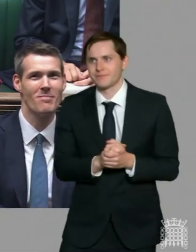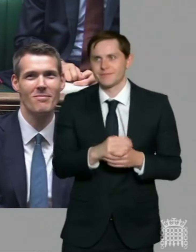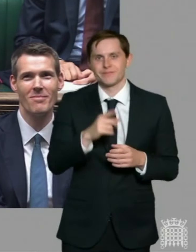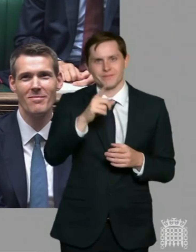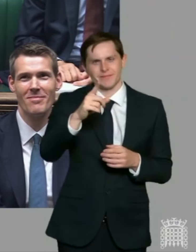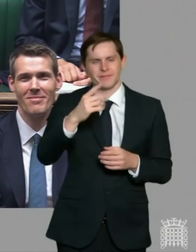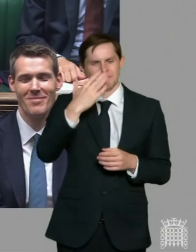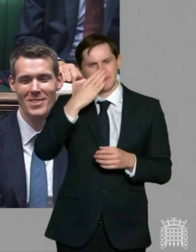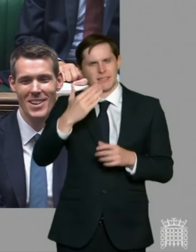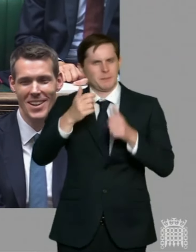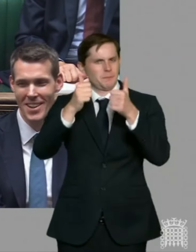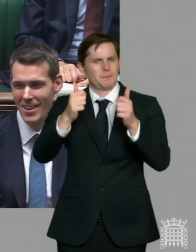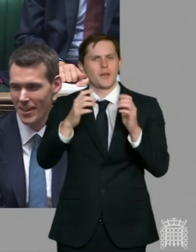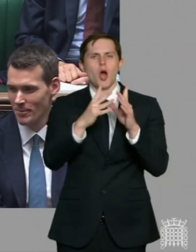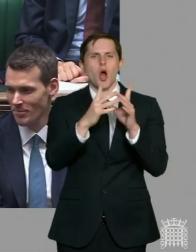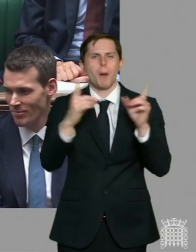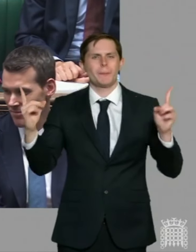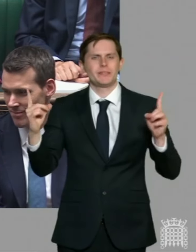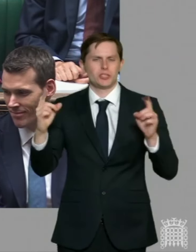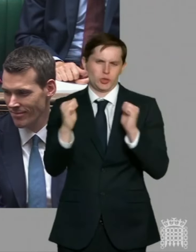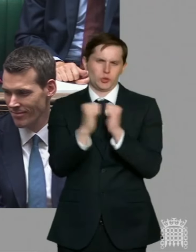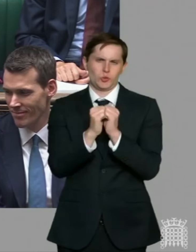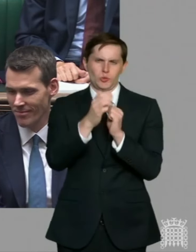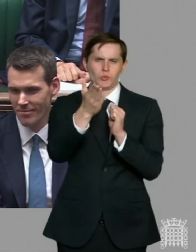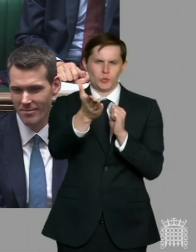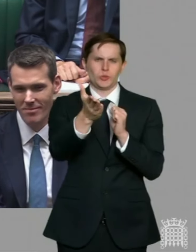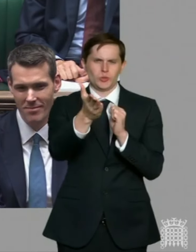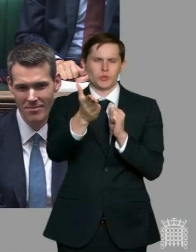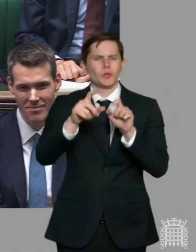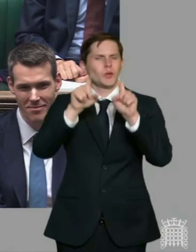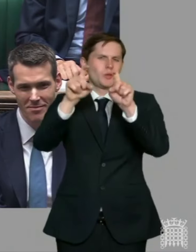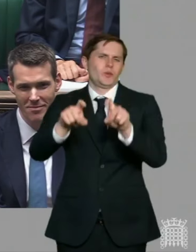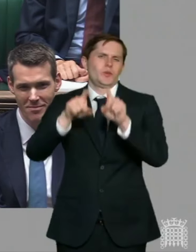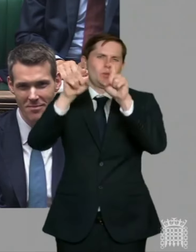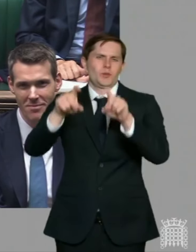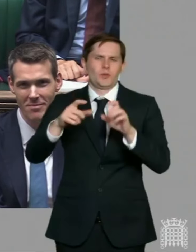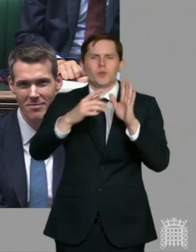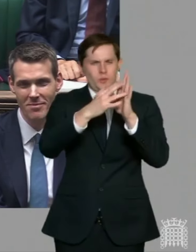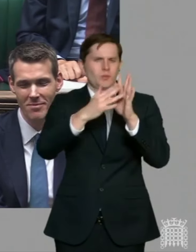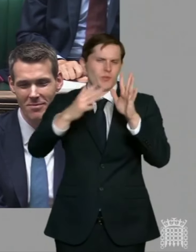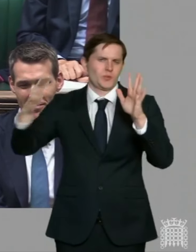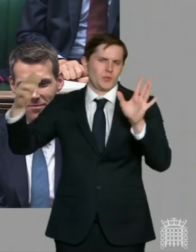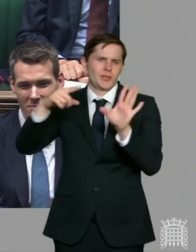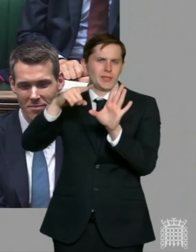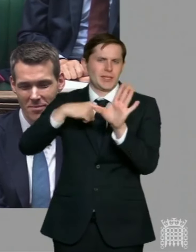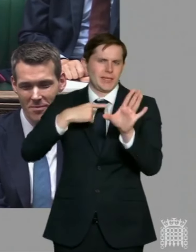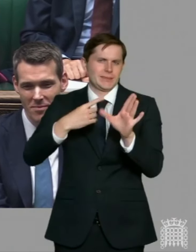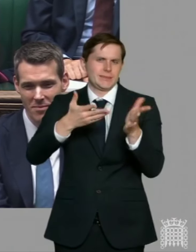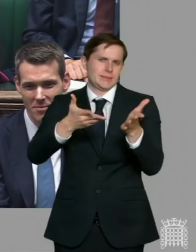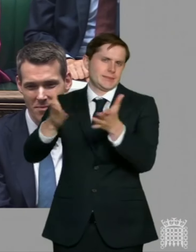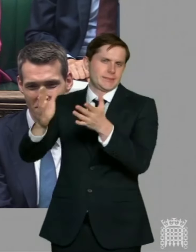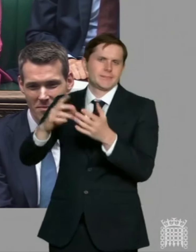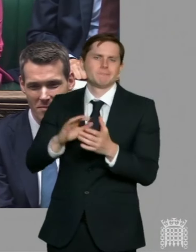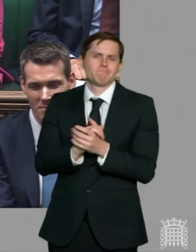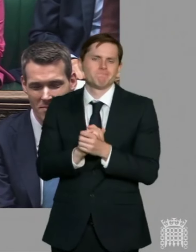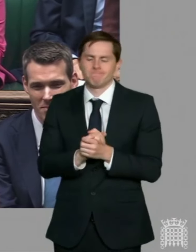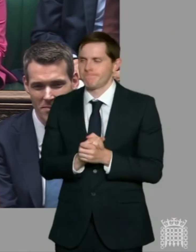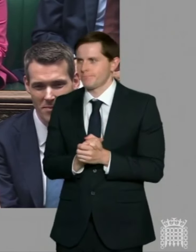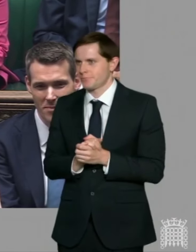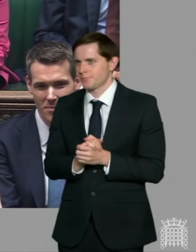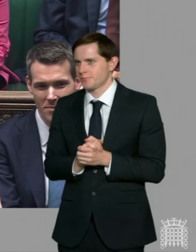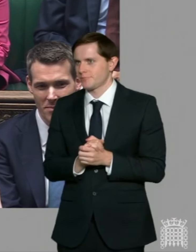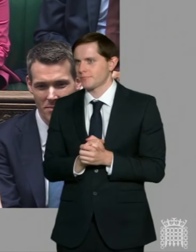long time on those benches. I mean, the Right Honourable Lady had a lot to say in her response, and I'll come to the substance of it in a